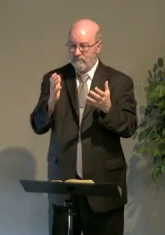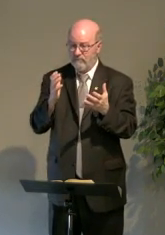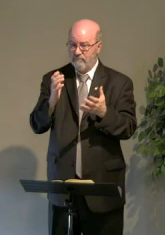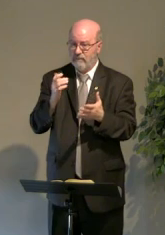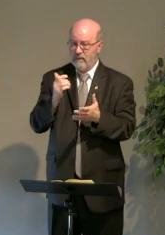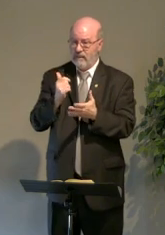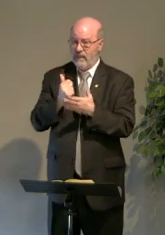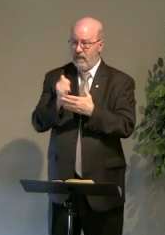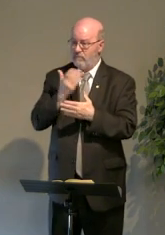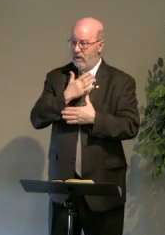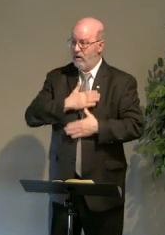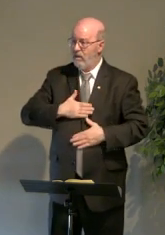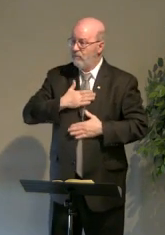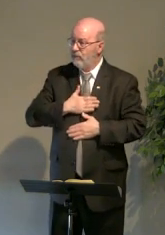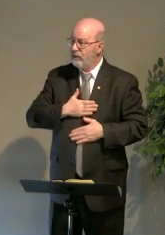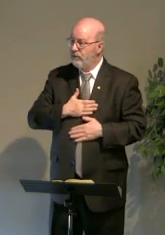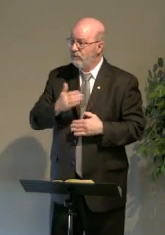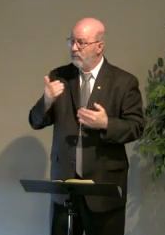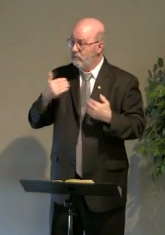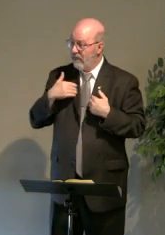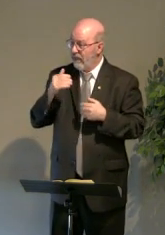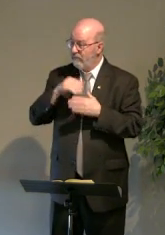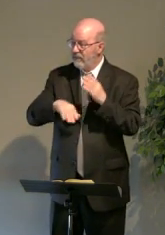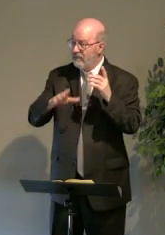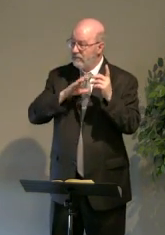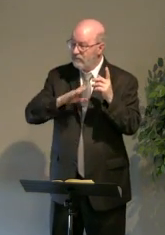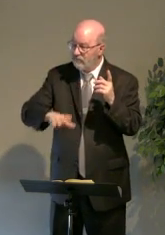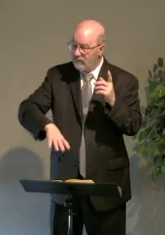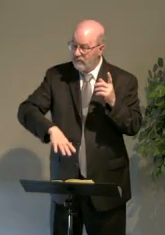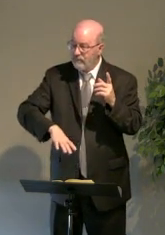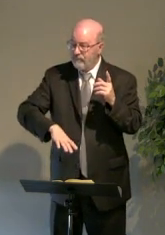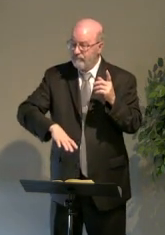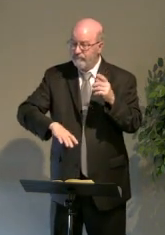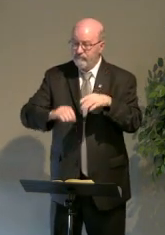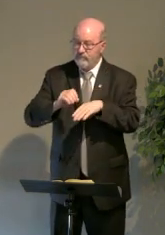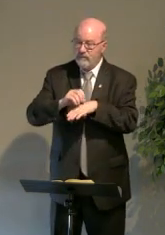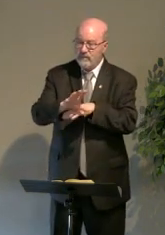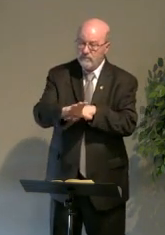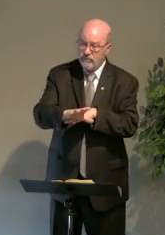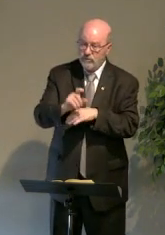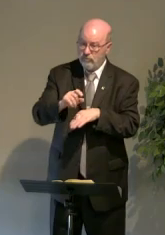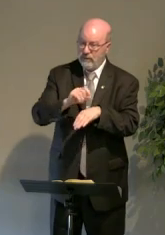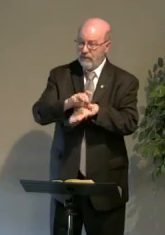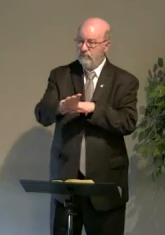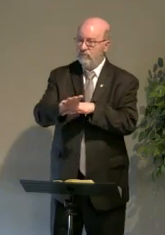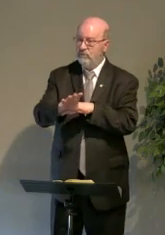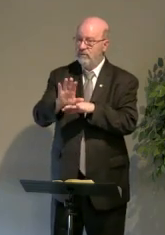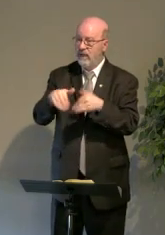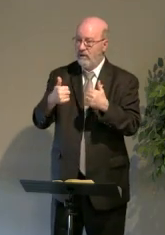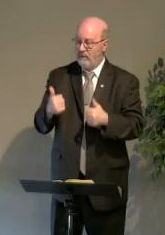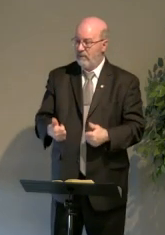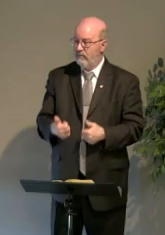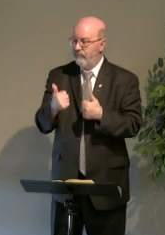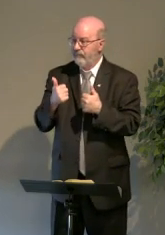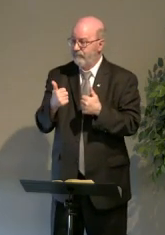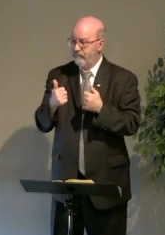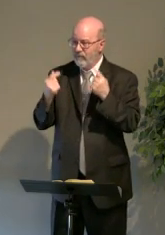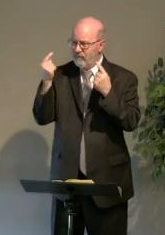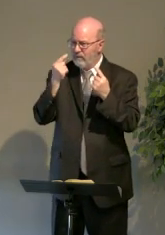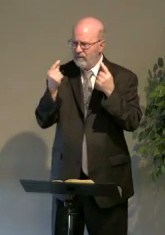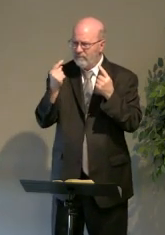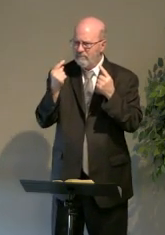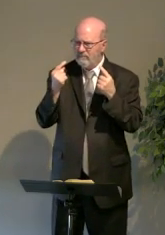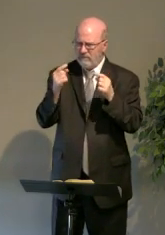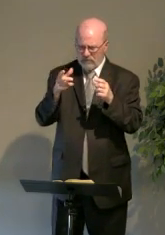our appreciation for what we have in Christ, and it should influence the way we live. So think about